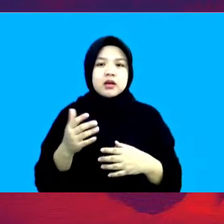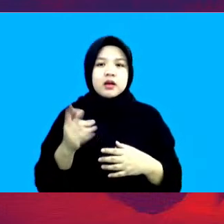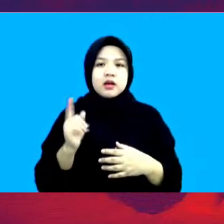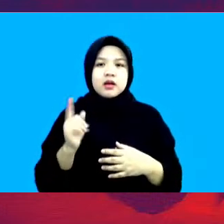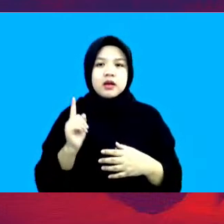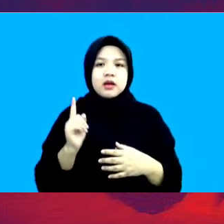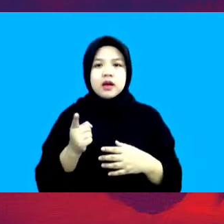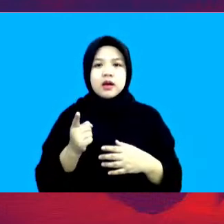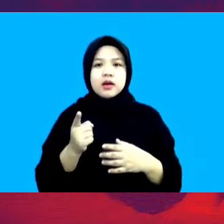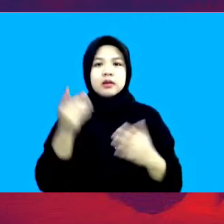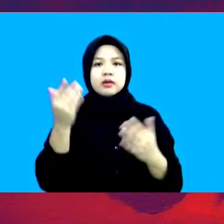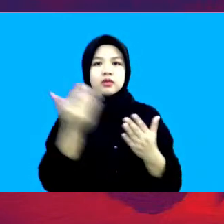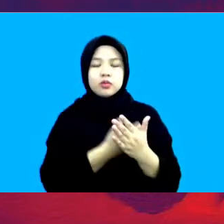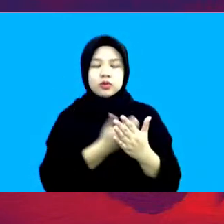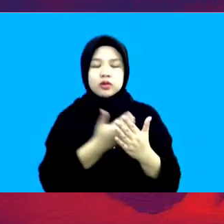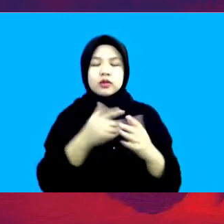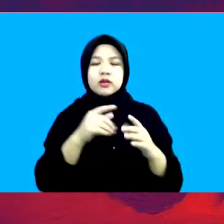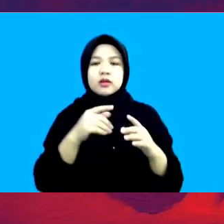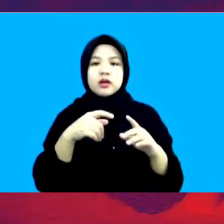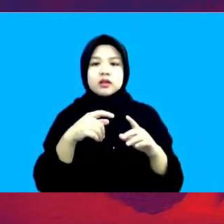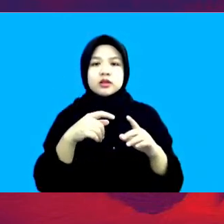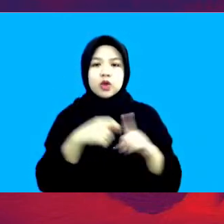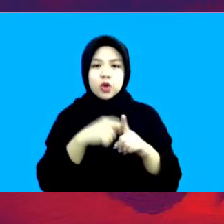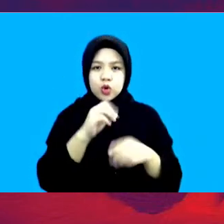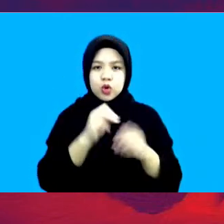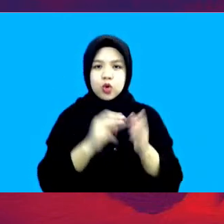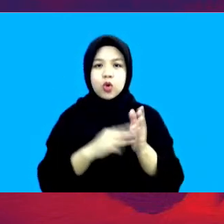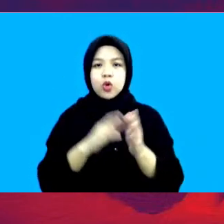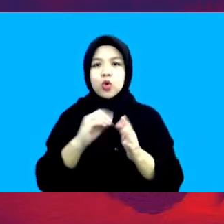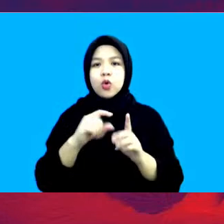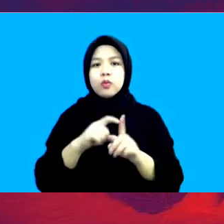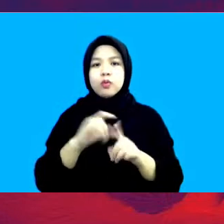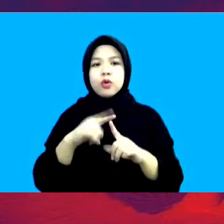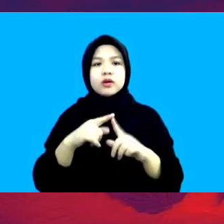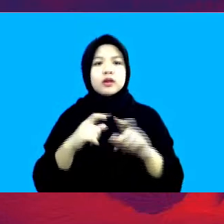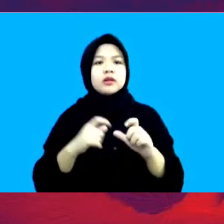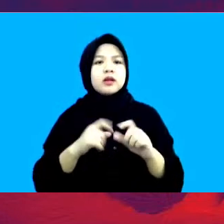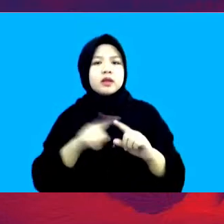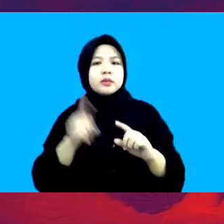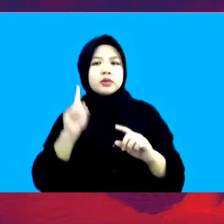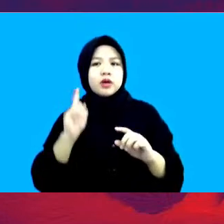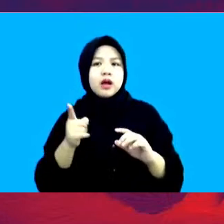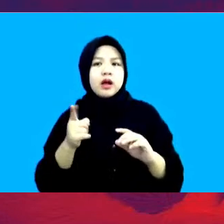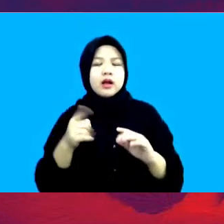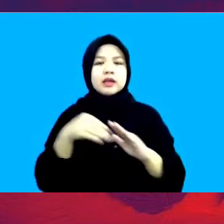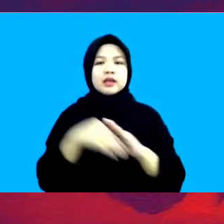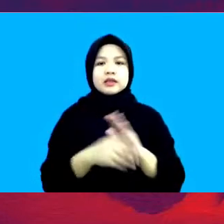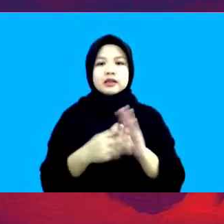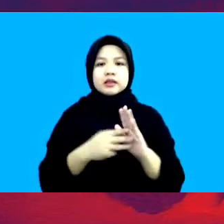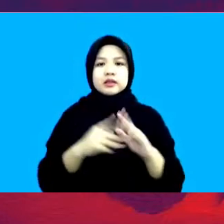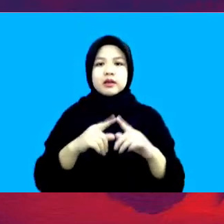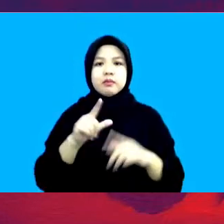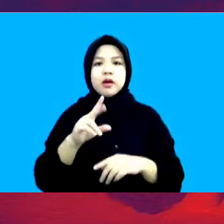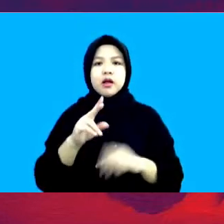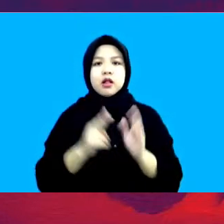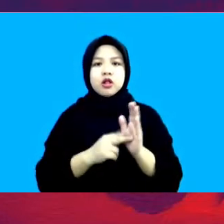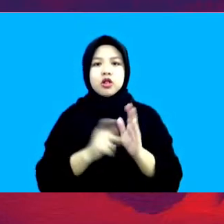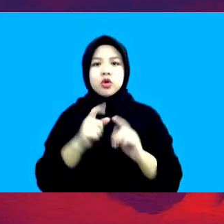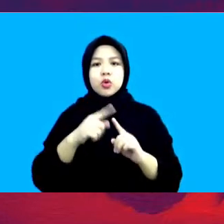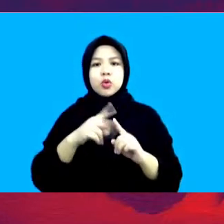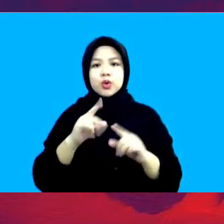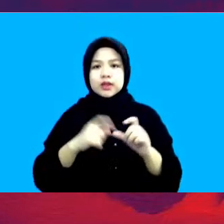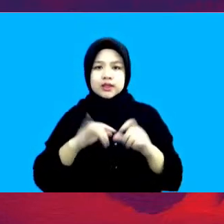from the commodities. As a result, many countries are actually facing the crisis of malnutrition, because they are not only that they're struggling to